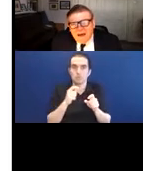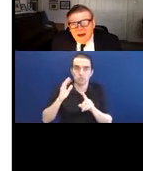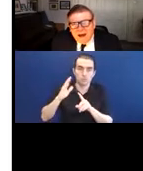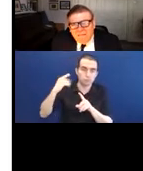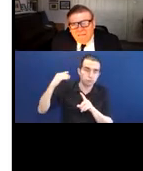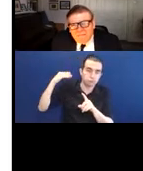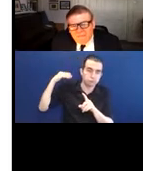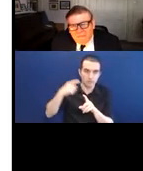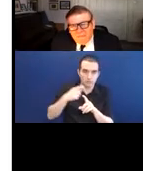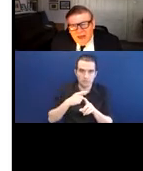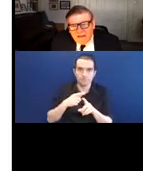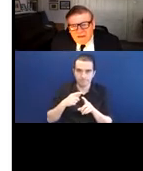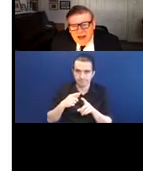their